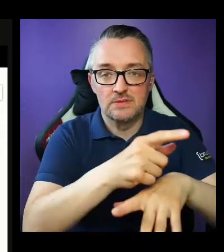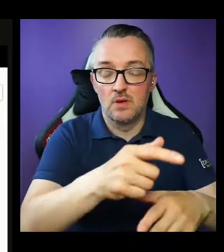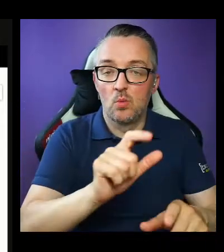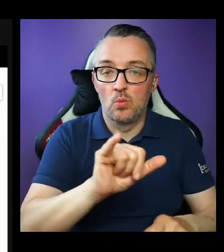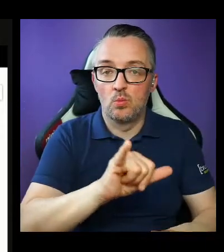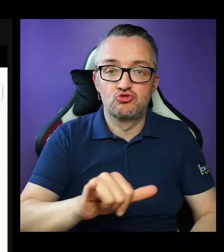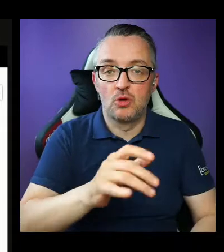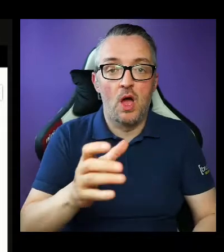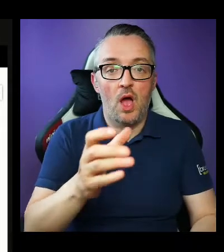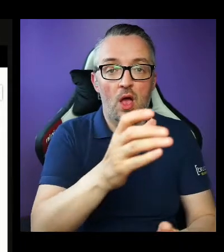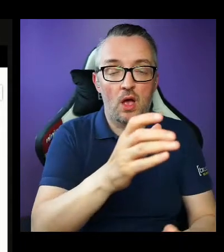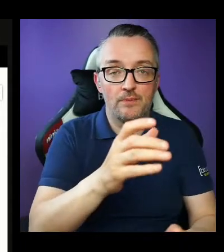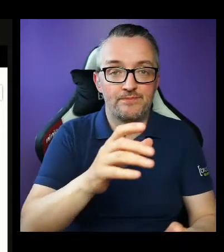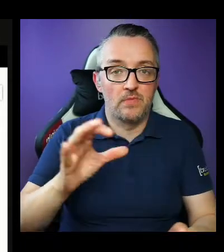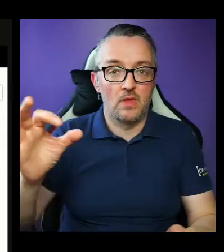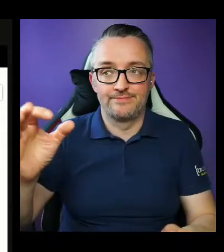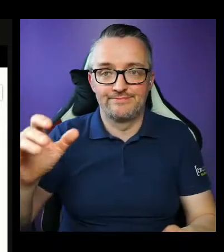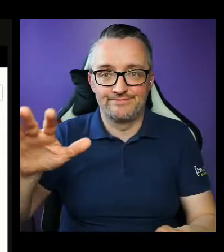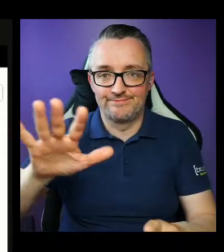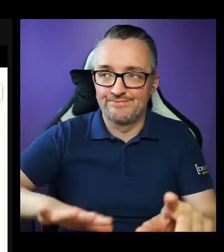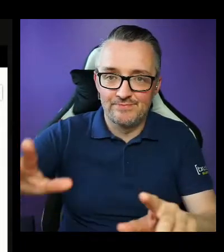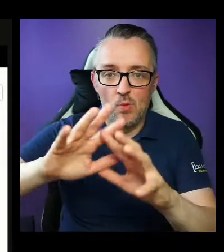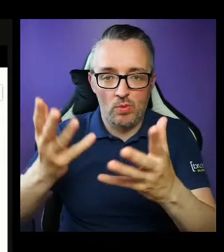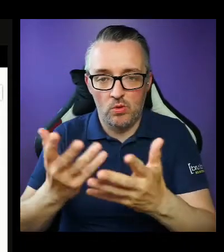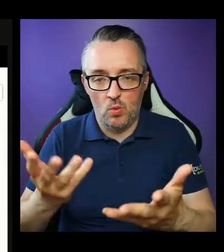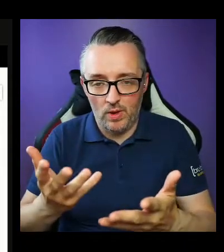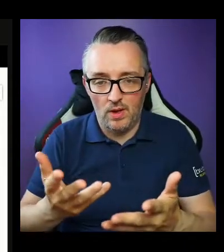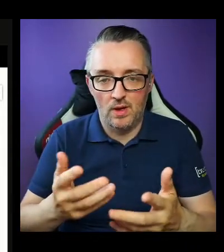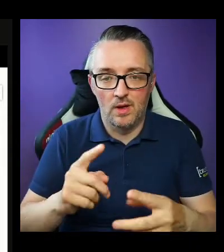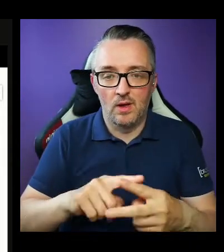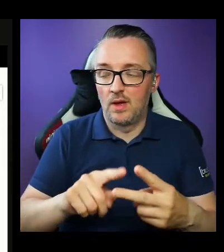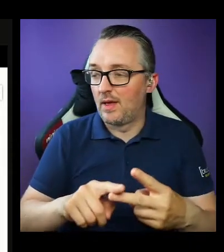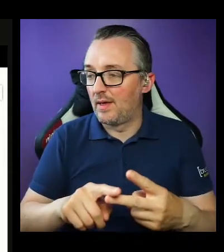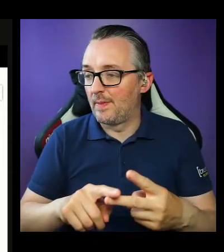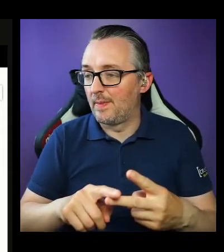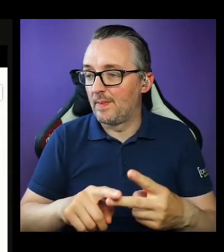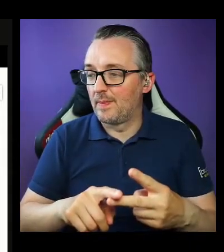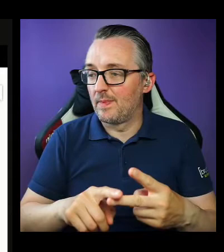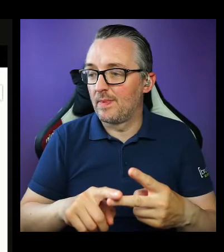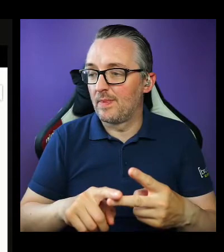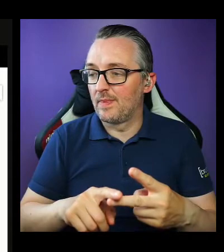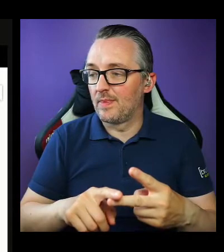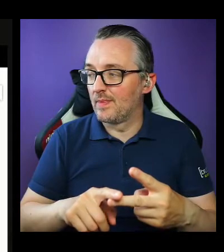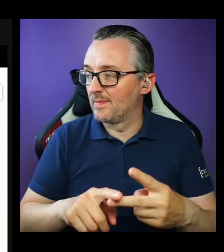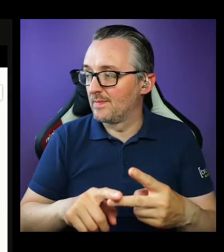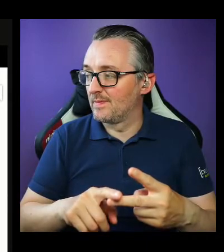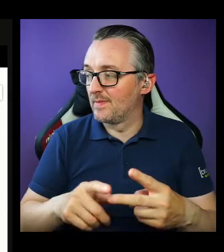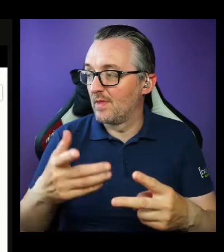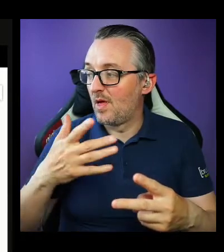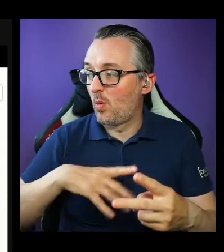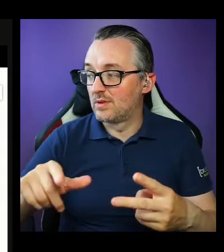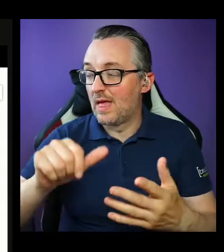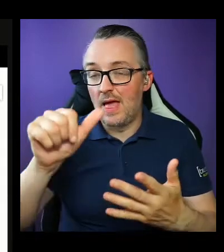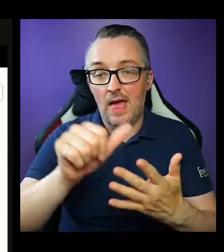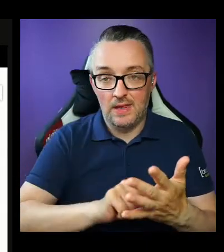and the company status. And here it can be claimed and unclaimed. And then I want this list to